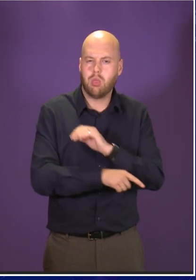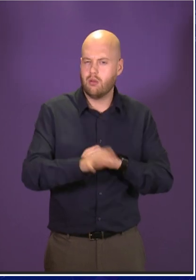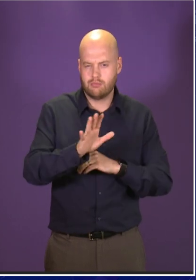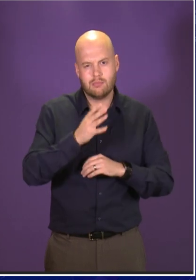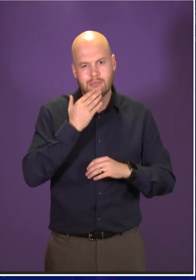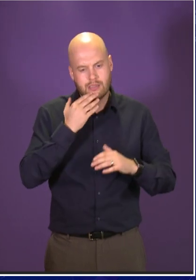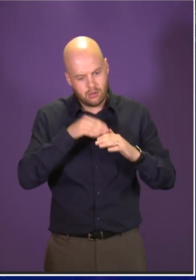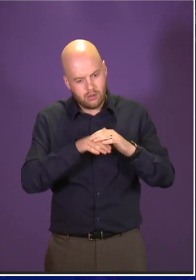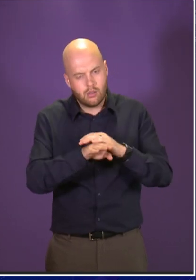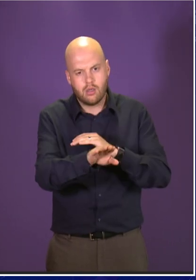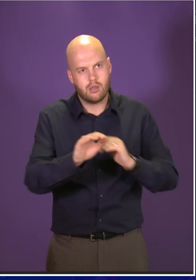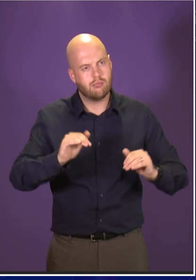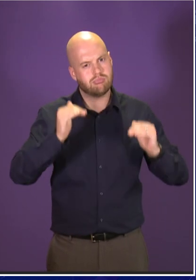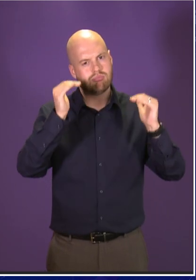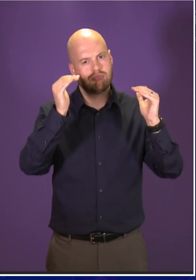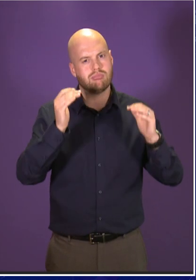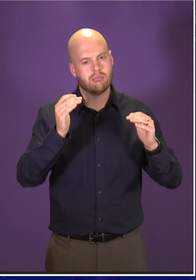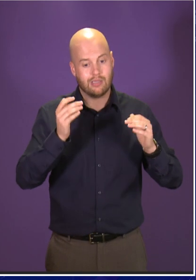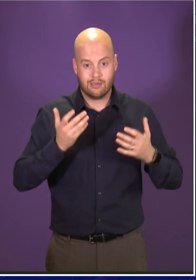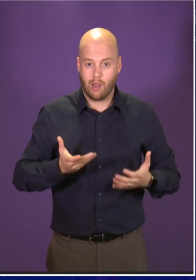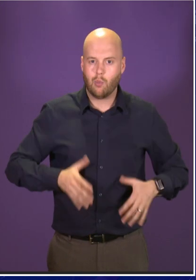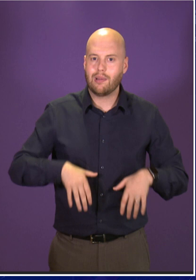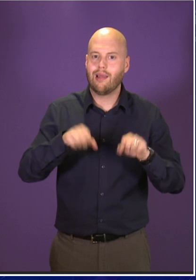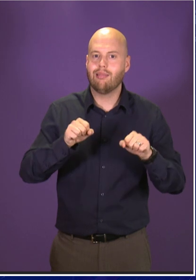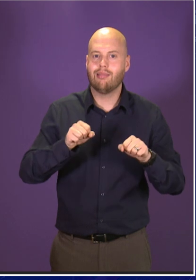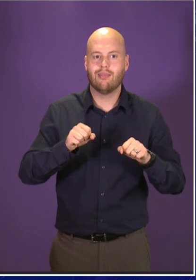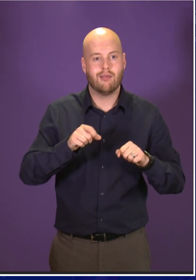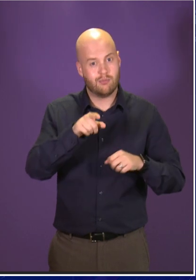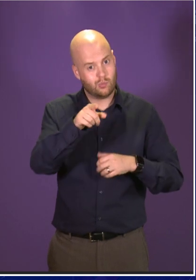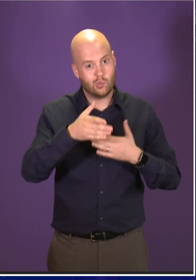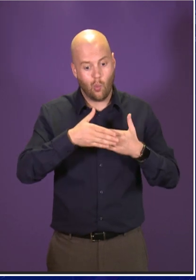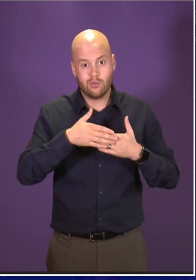and begin. So now begin, open